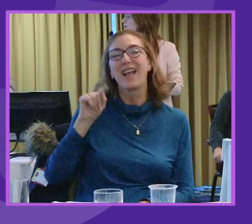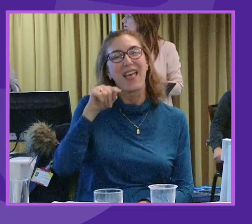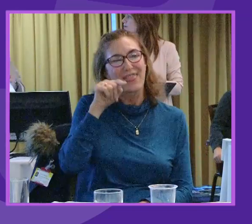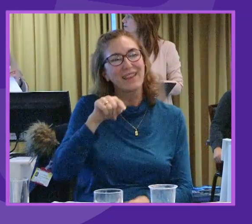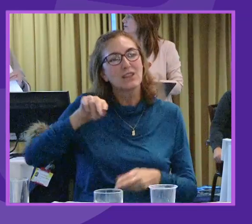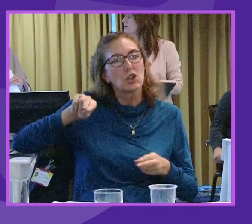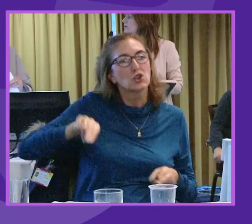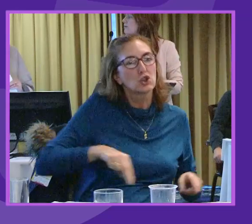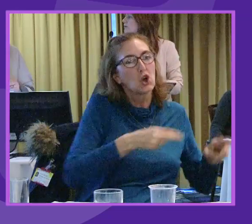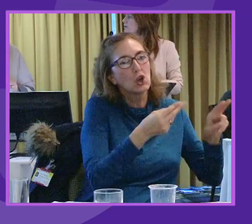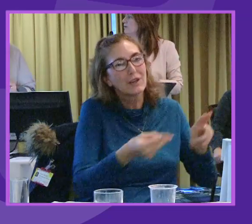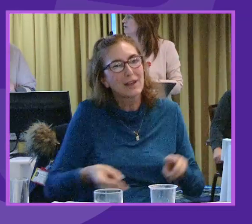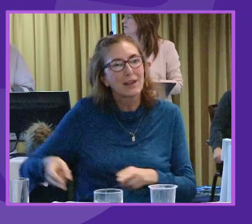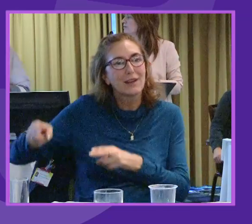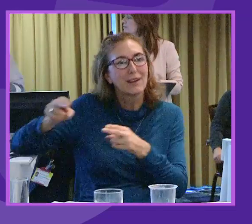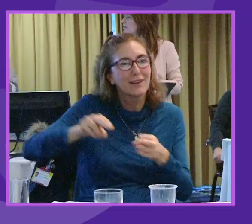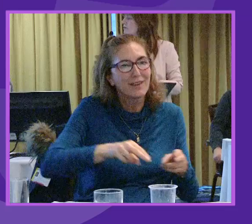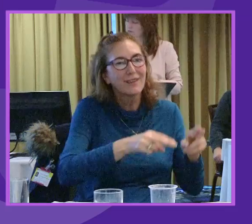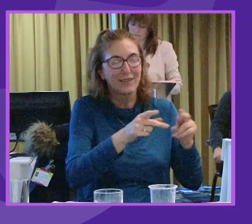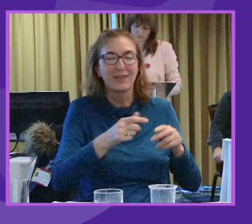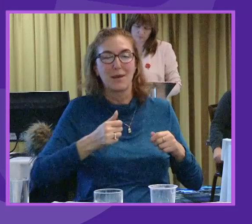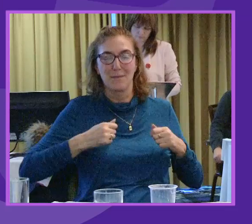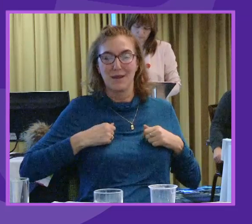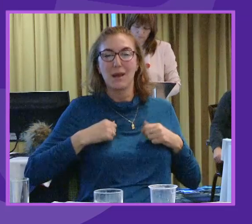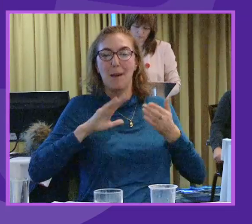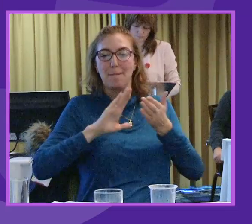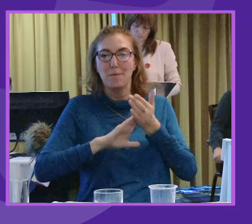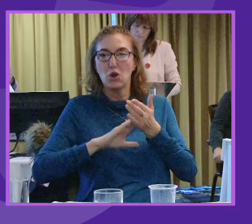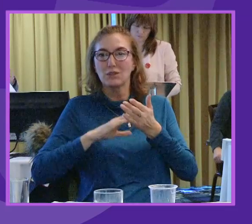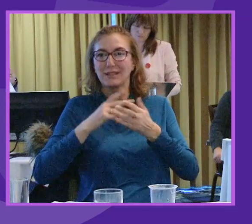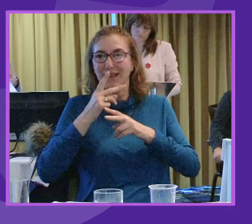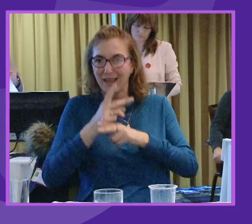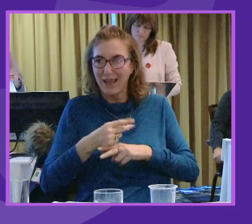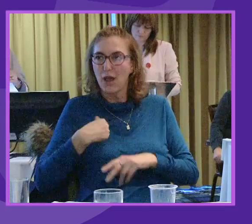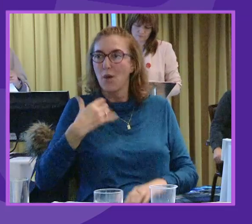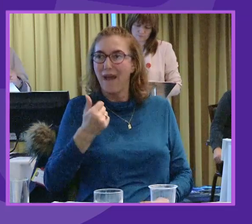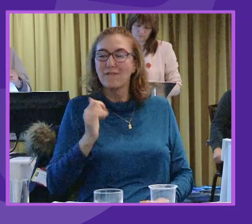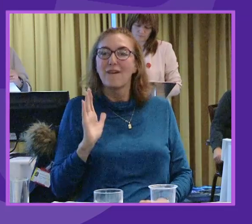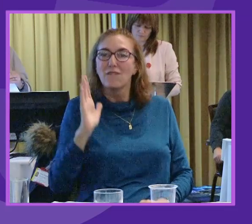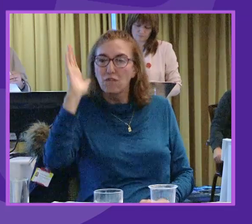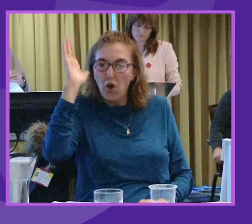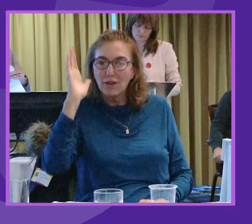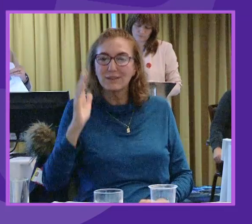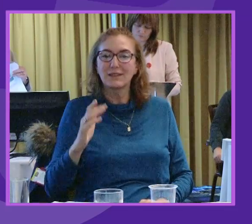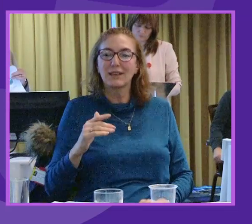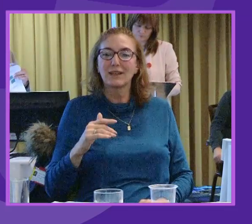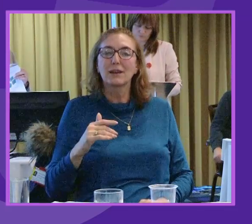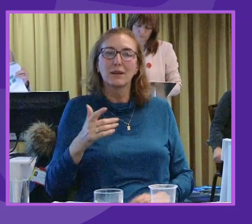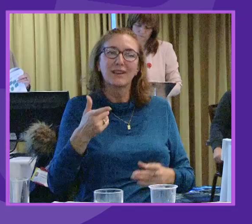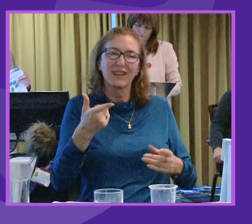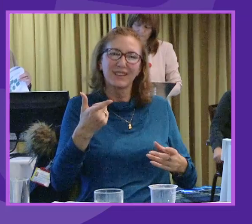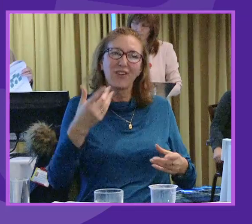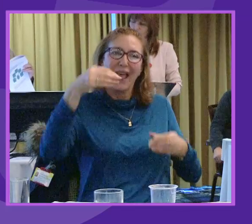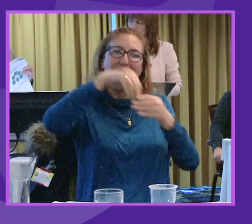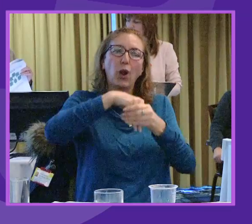is a journey. So in Mersey Care, we have volunteers, And we have people who want to, user